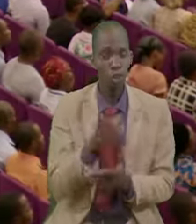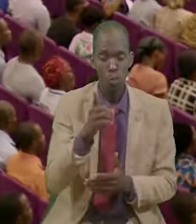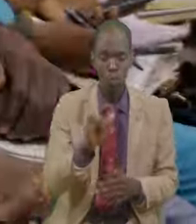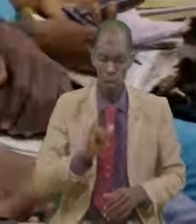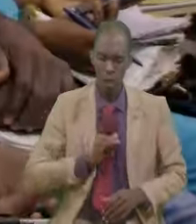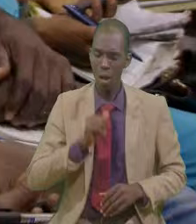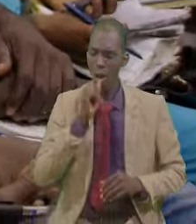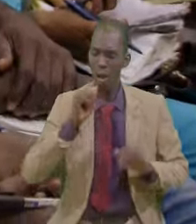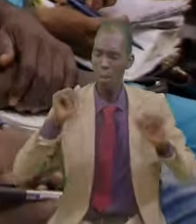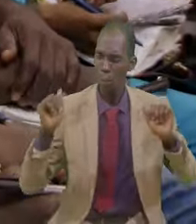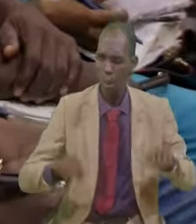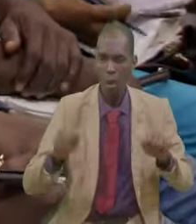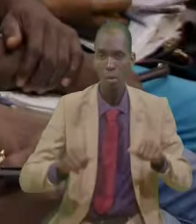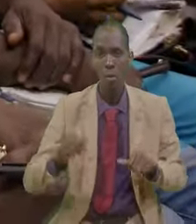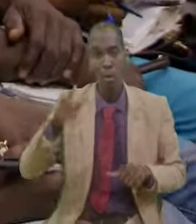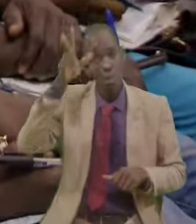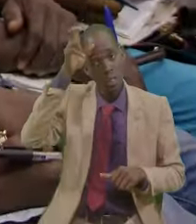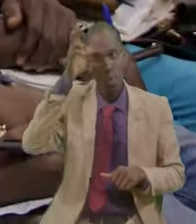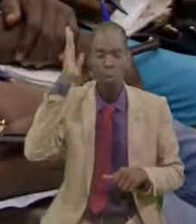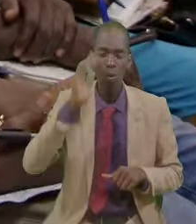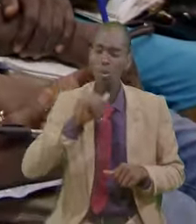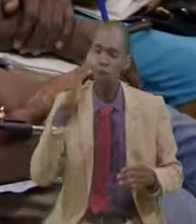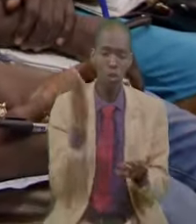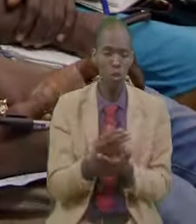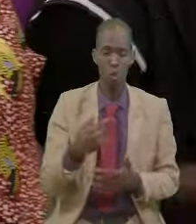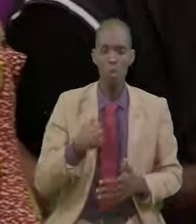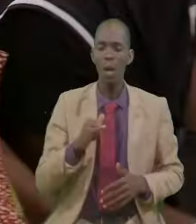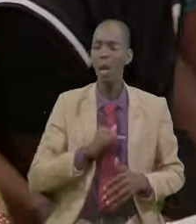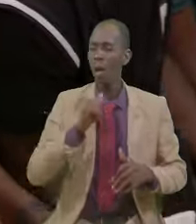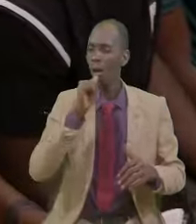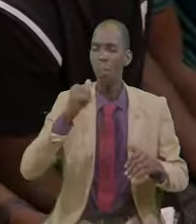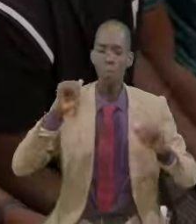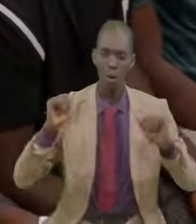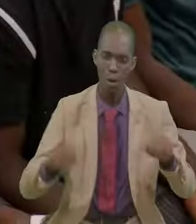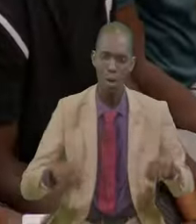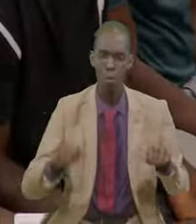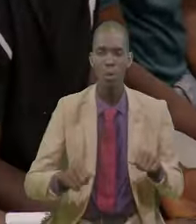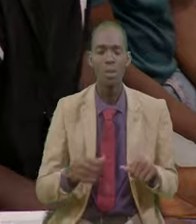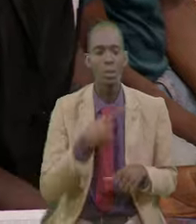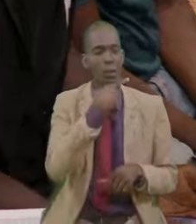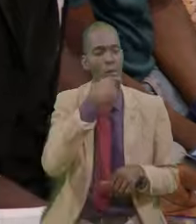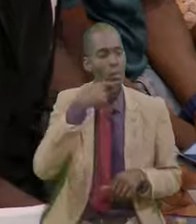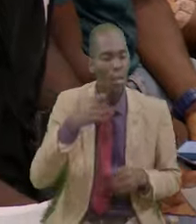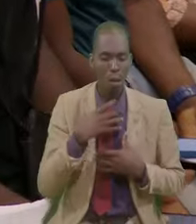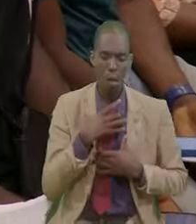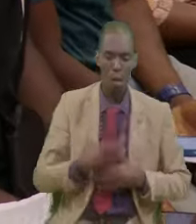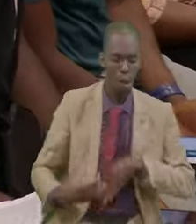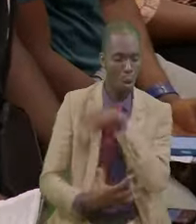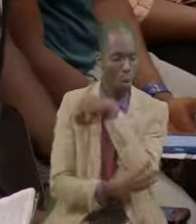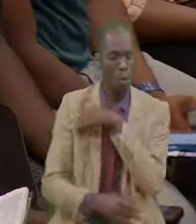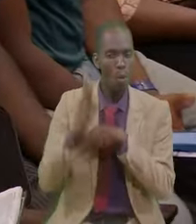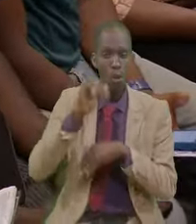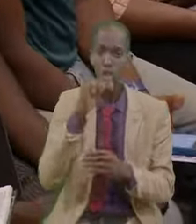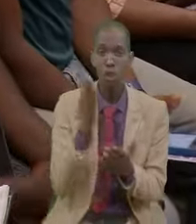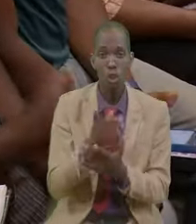able. Demons will not stop you. I am well able. Scarcity, famine, poverty will not stop